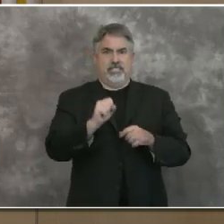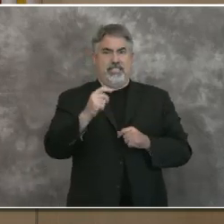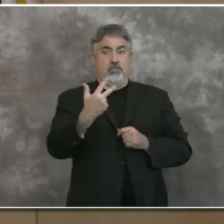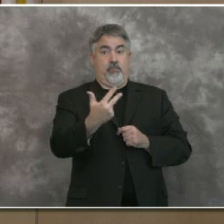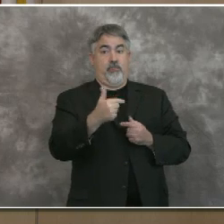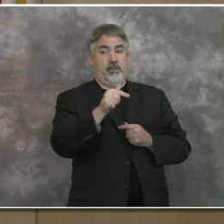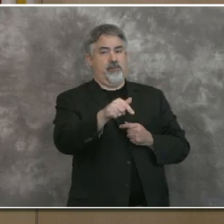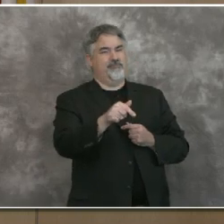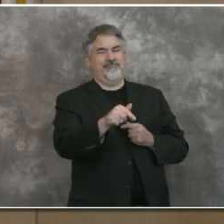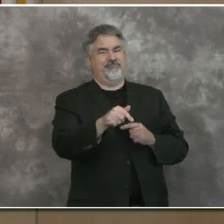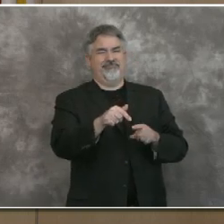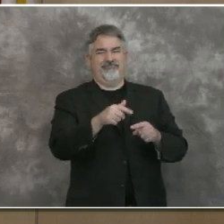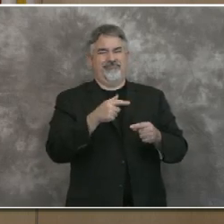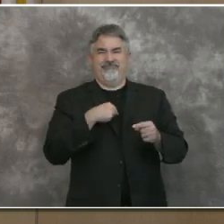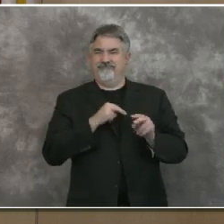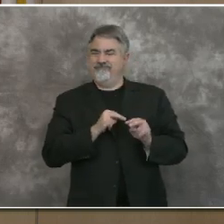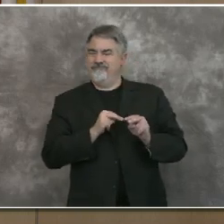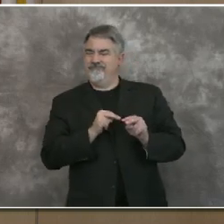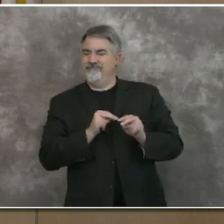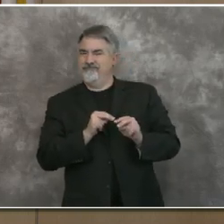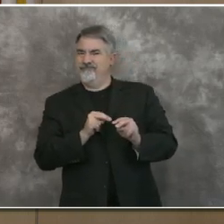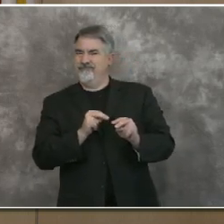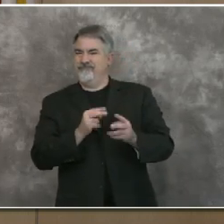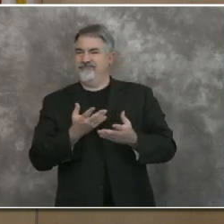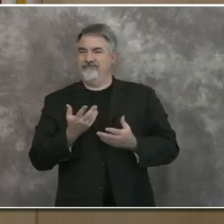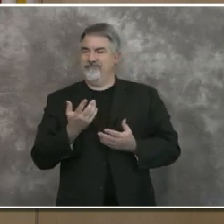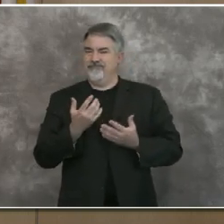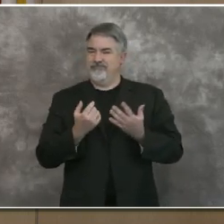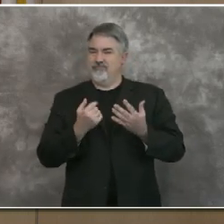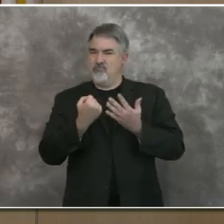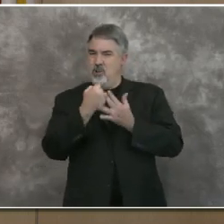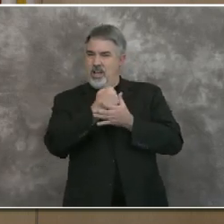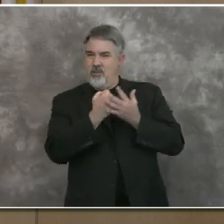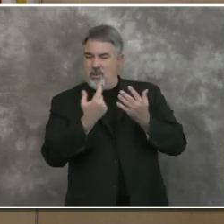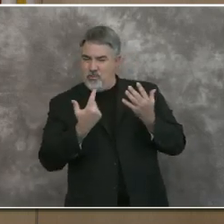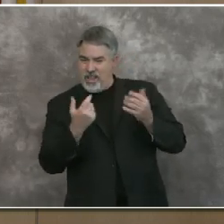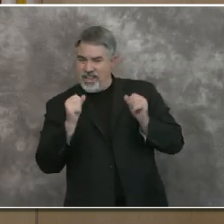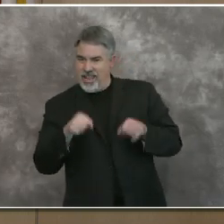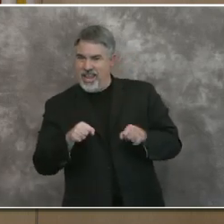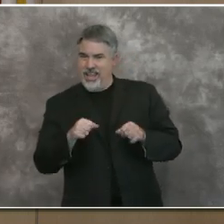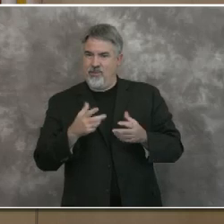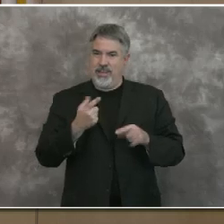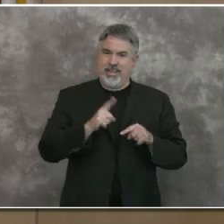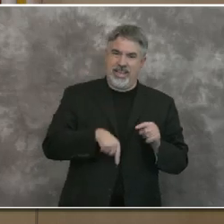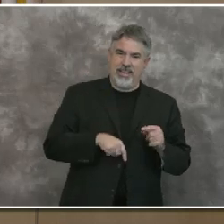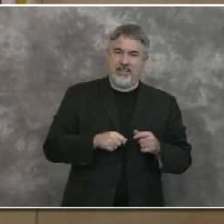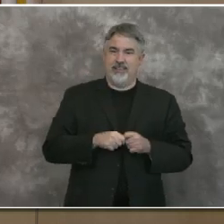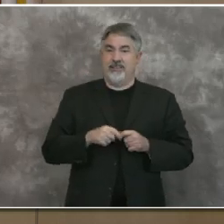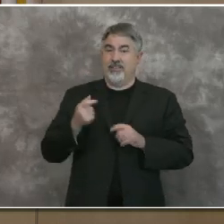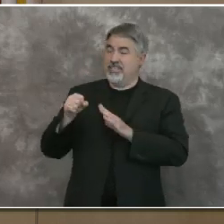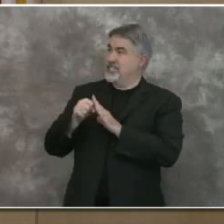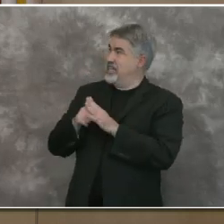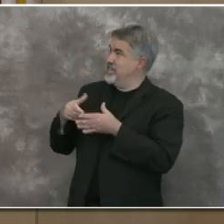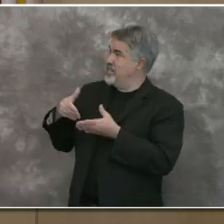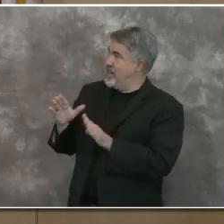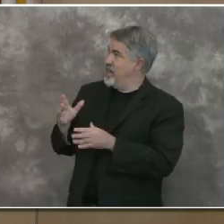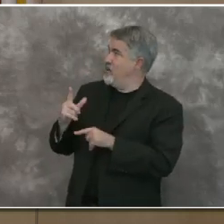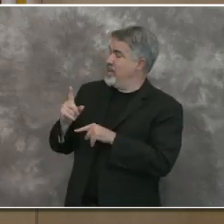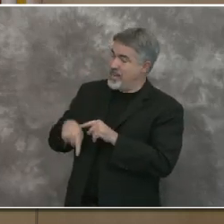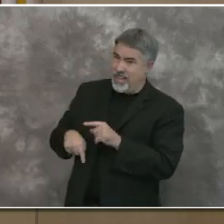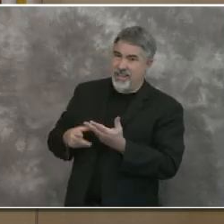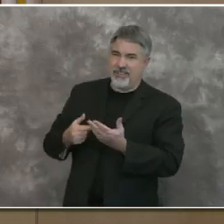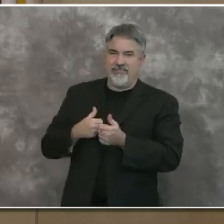criteria as well as criteria identified by the state. and this helps us to continue to